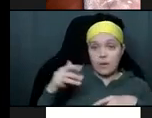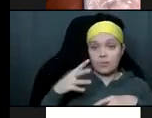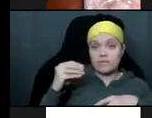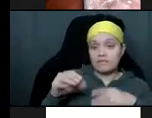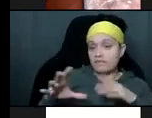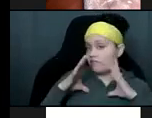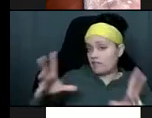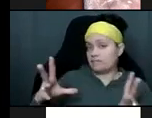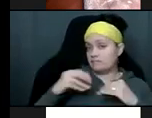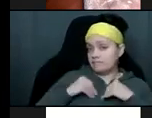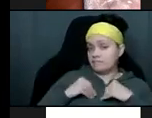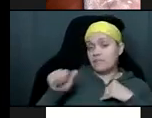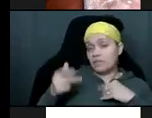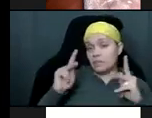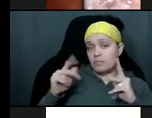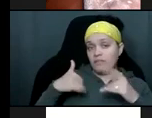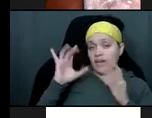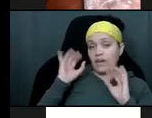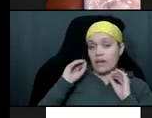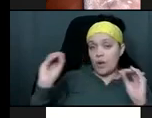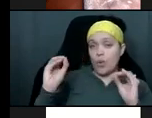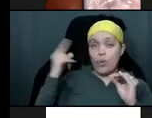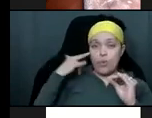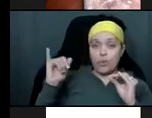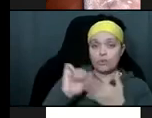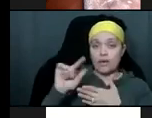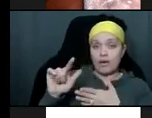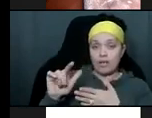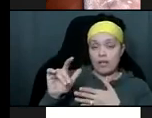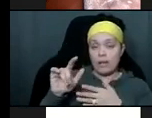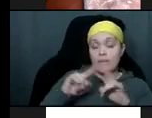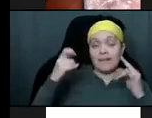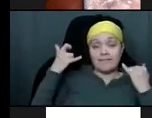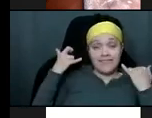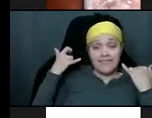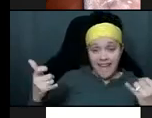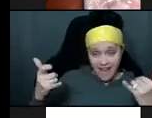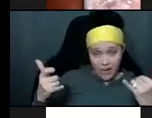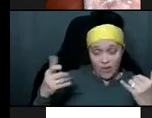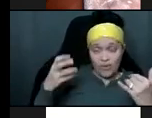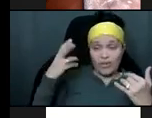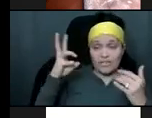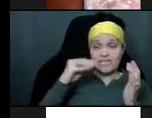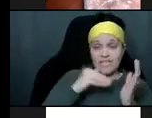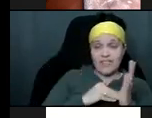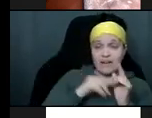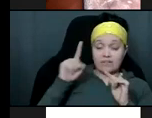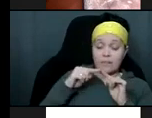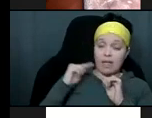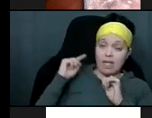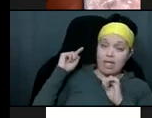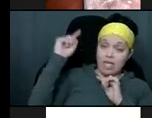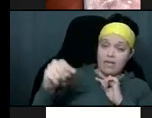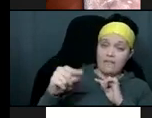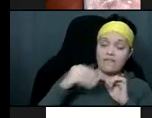fine. Other people find no gold at all, but now they're a 16,000-mile voyage away